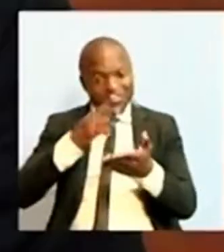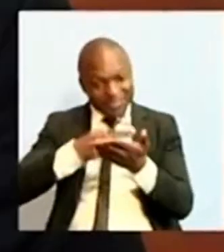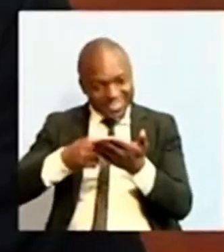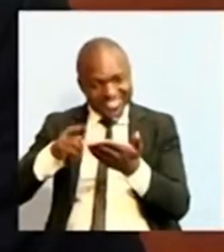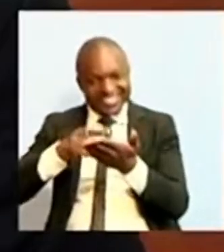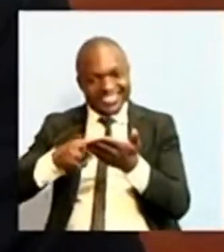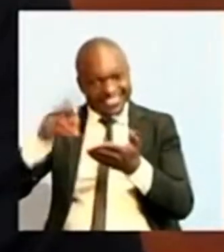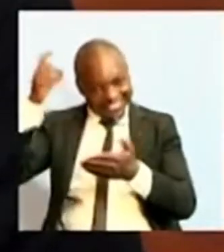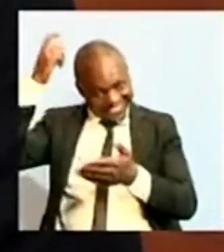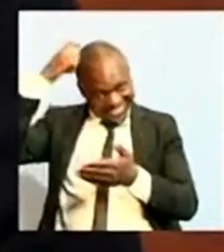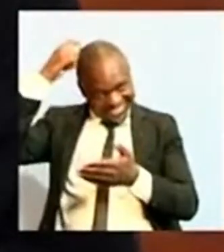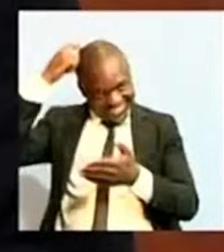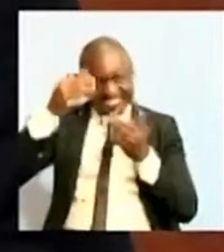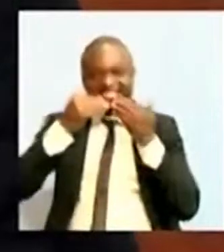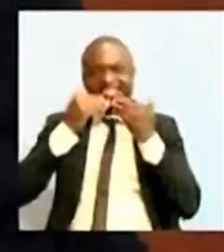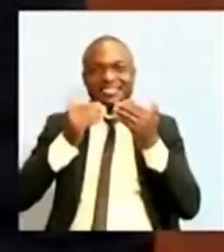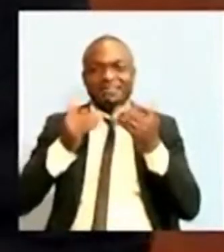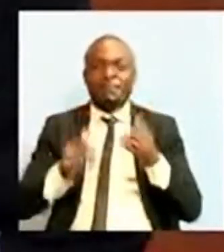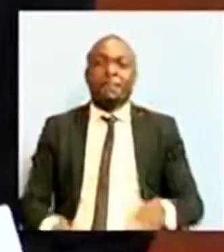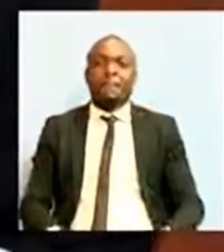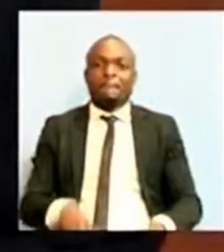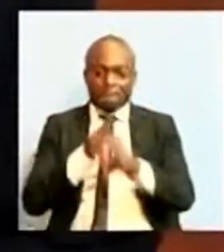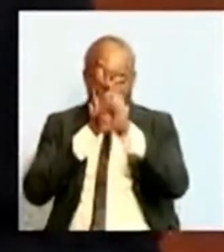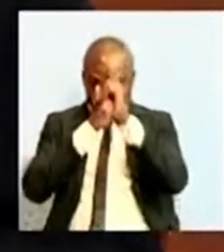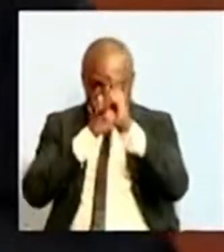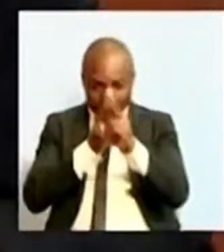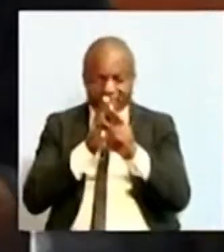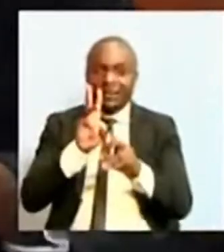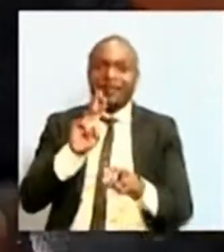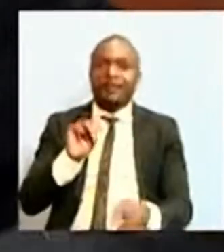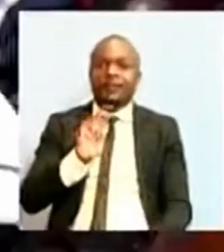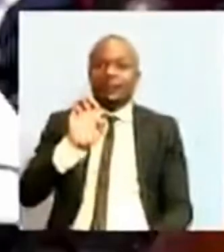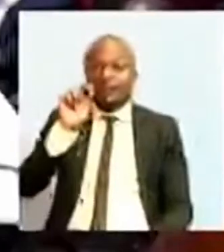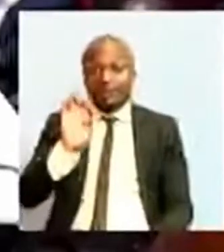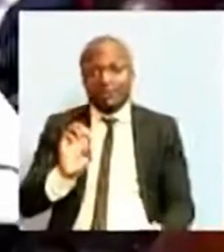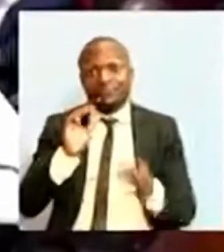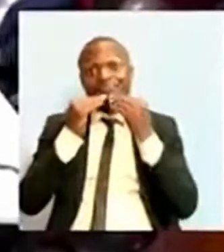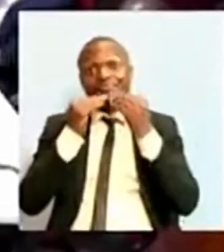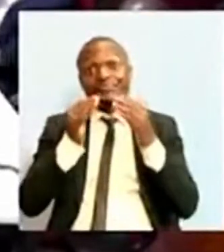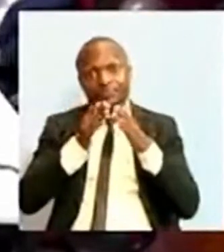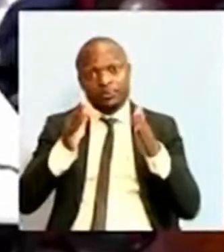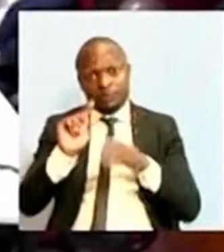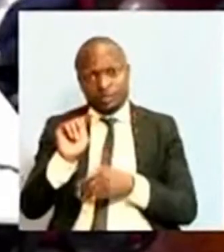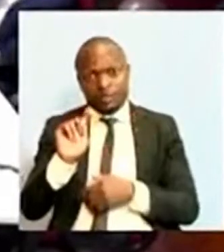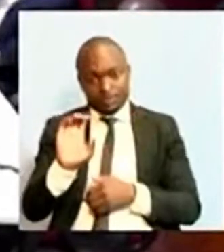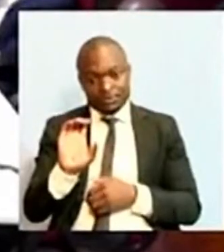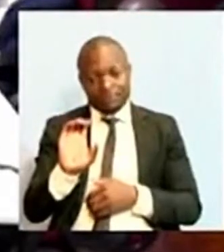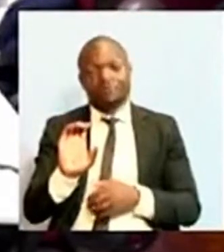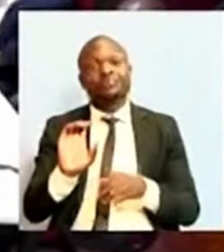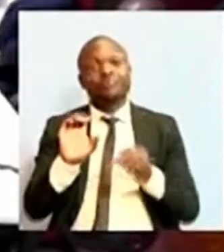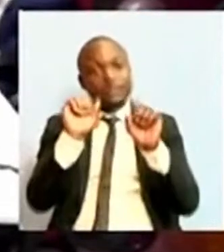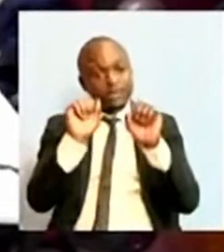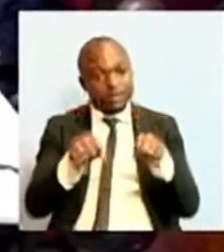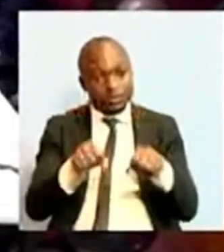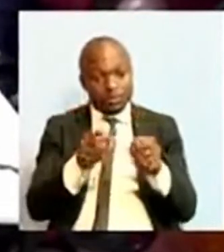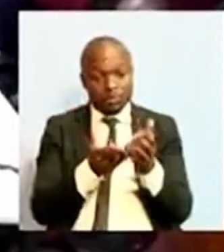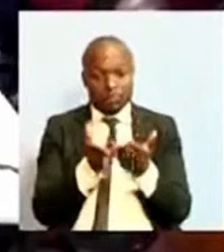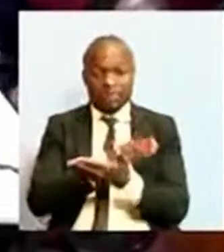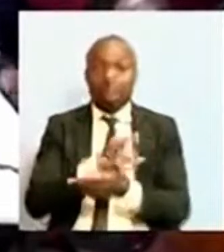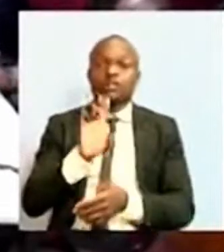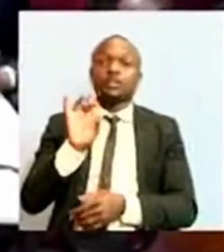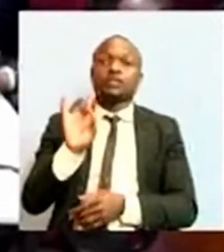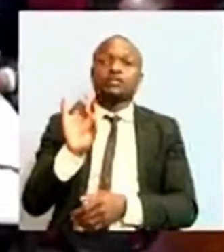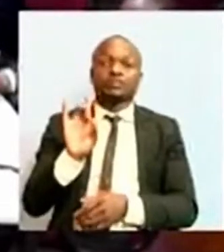mind. Thank you. Honorable Mwene. Thank you so much. TC, can we go to page 8?